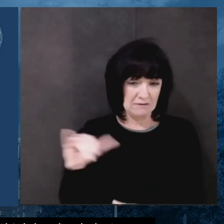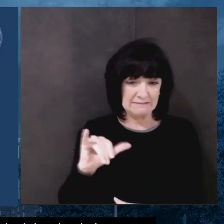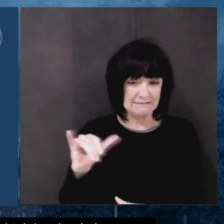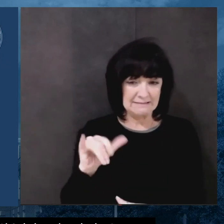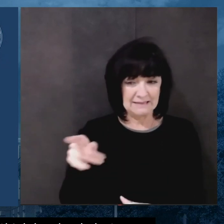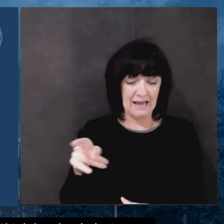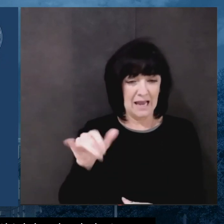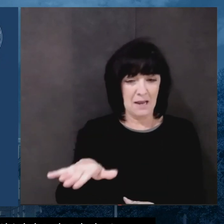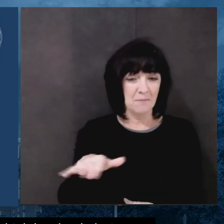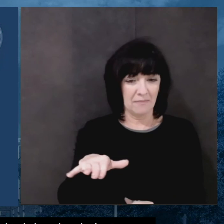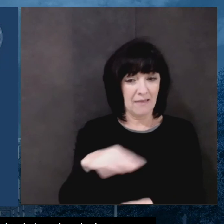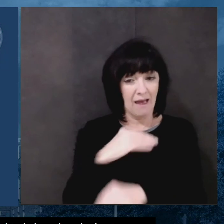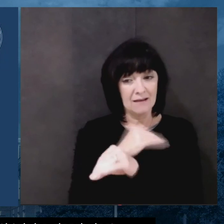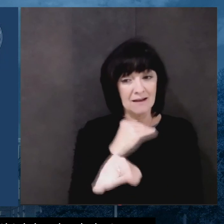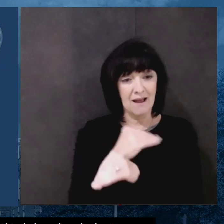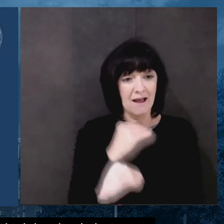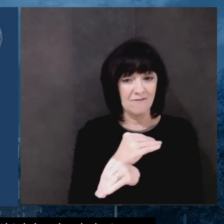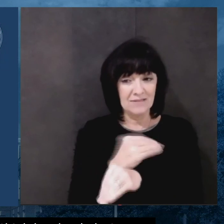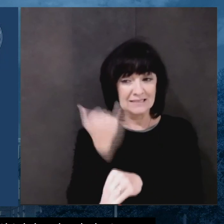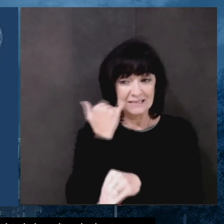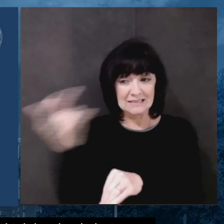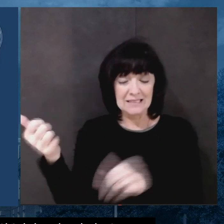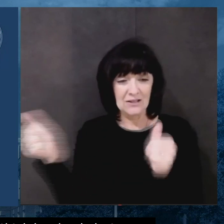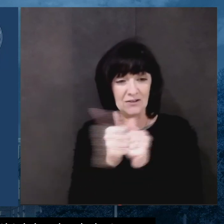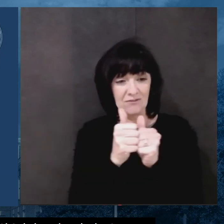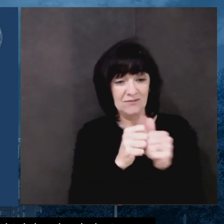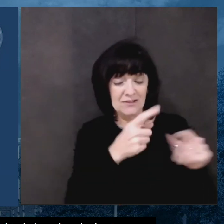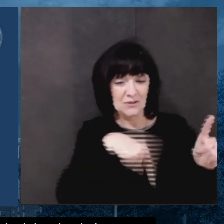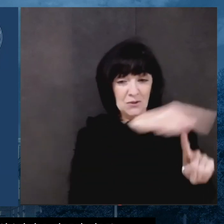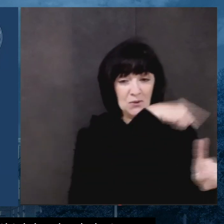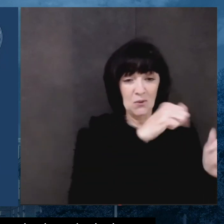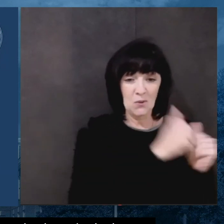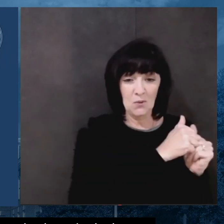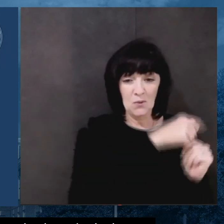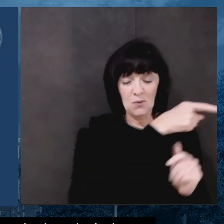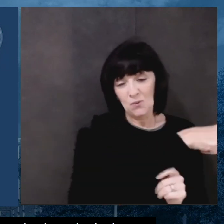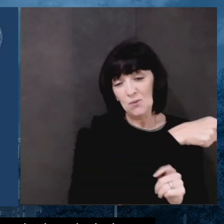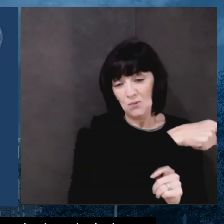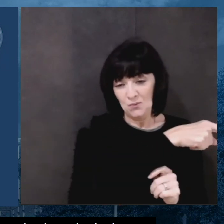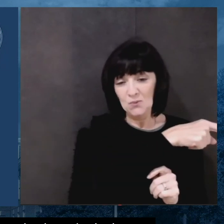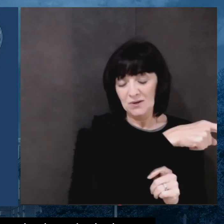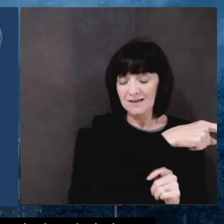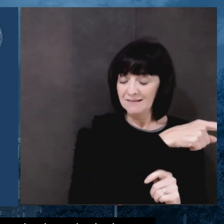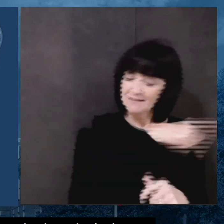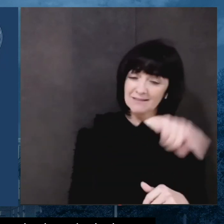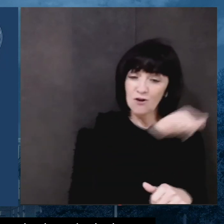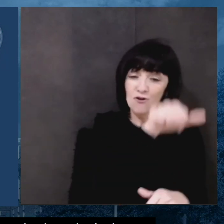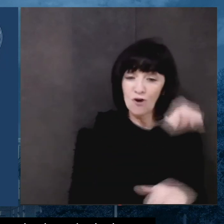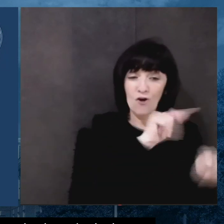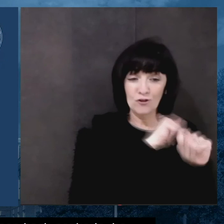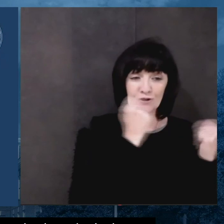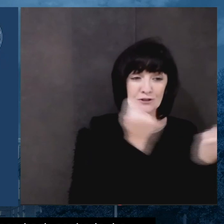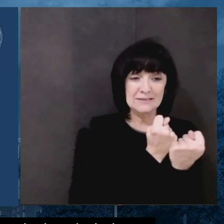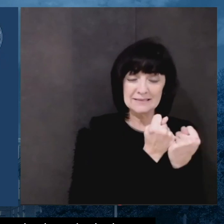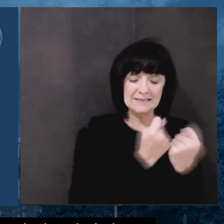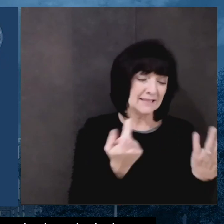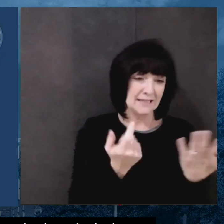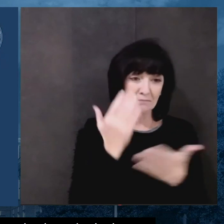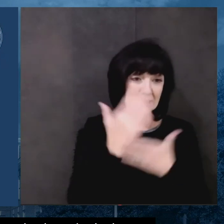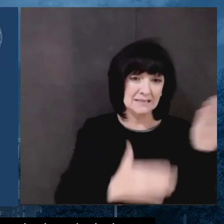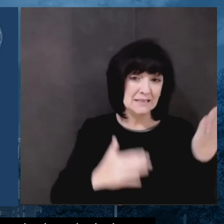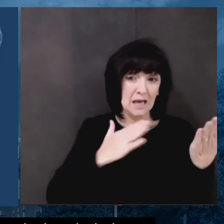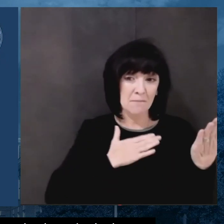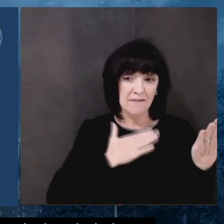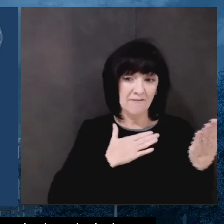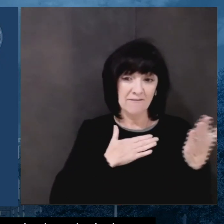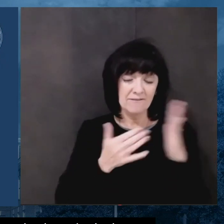is that he'd look a heck of a lot better than he did last night with our offensive line. And we don't have skilled players that are making the play